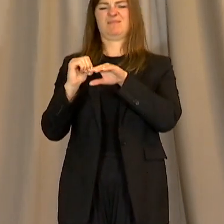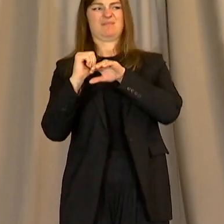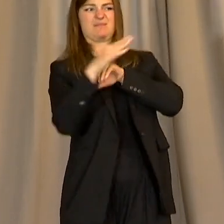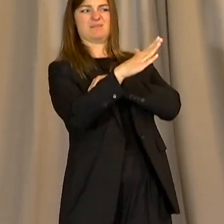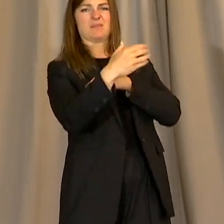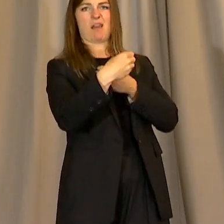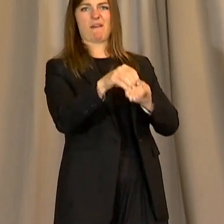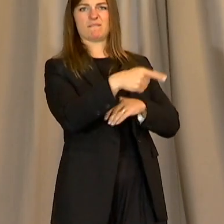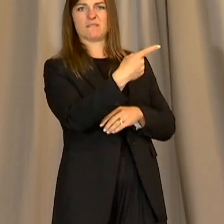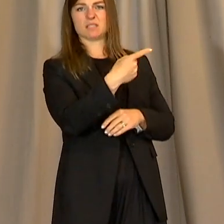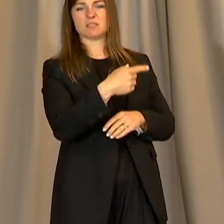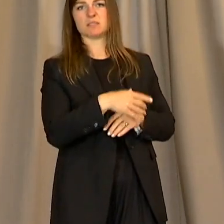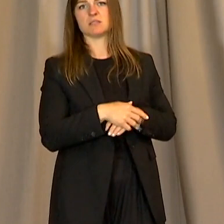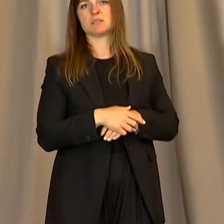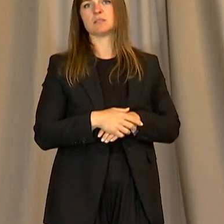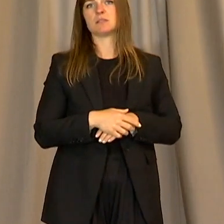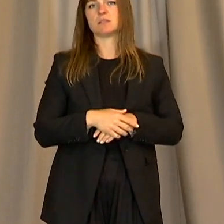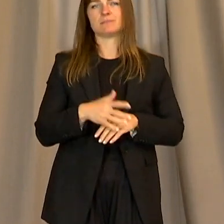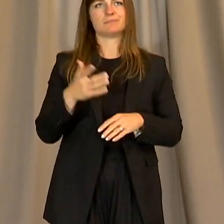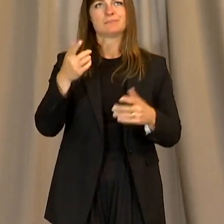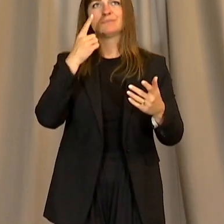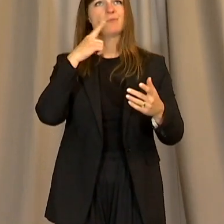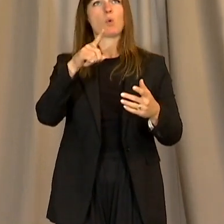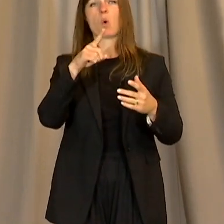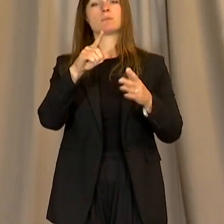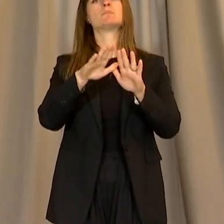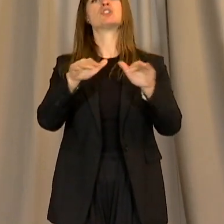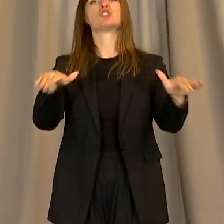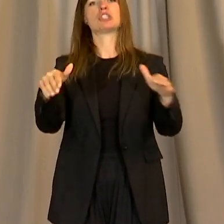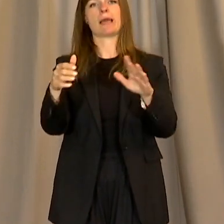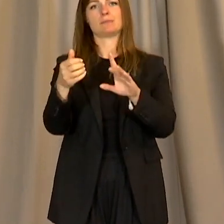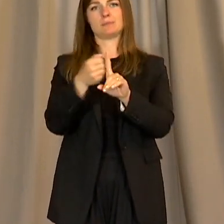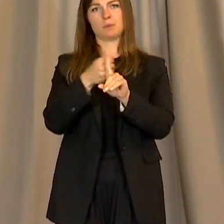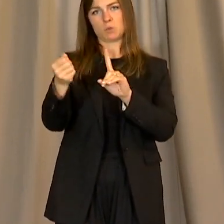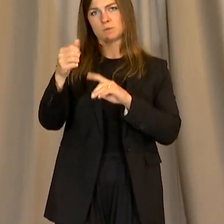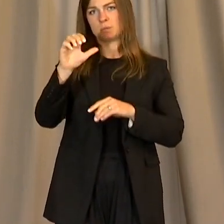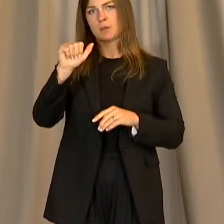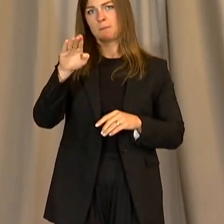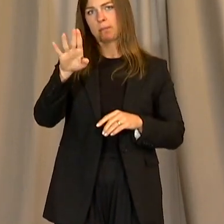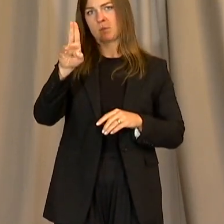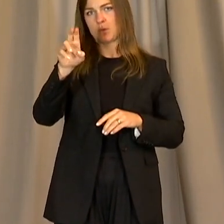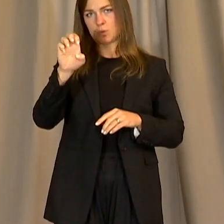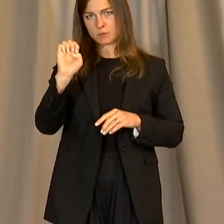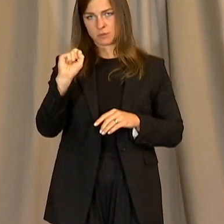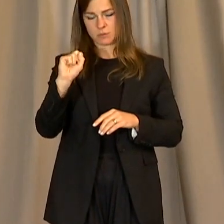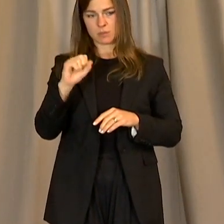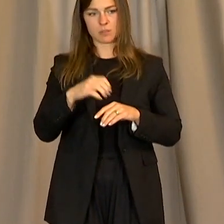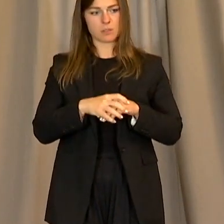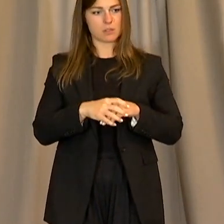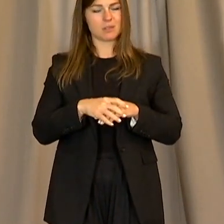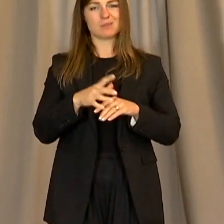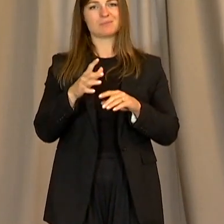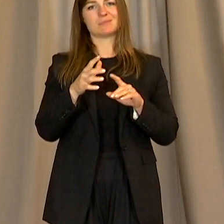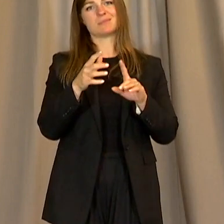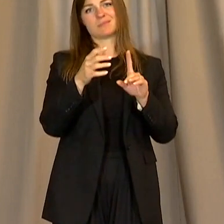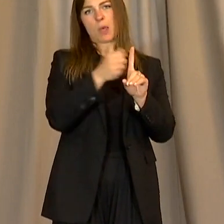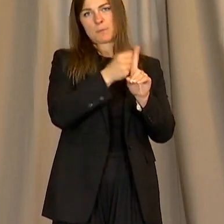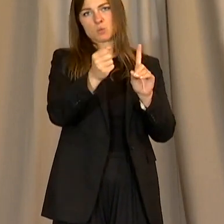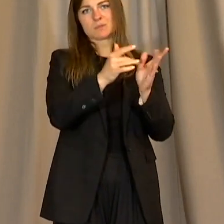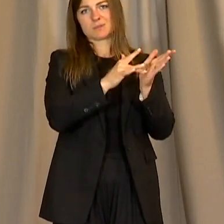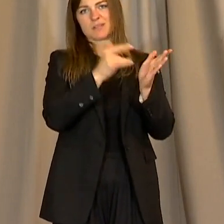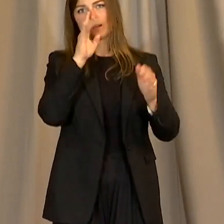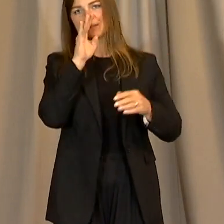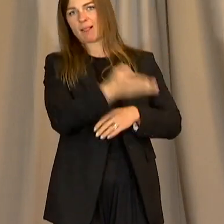office, right, for child abuse. It was an abuse and neglect